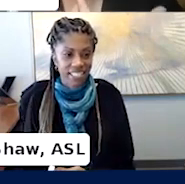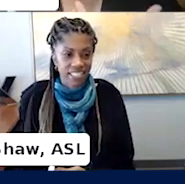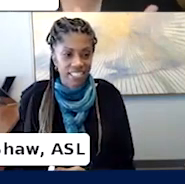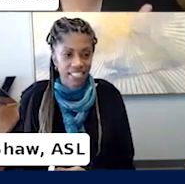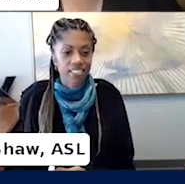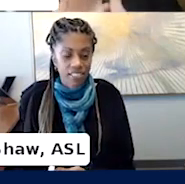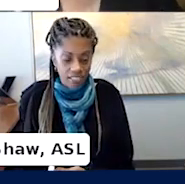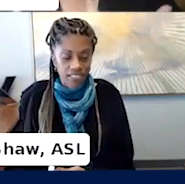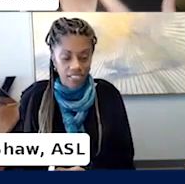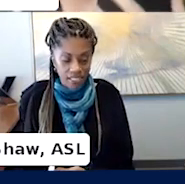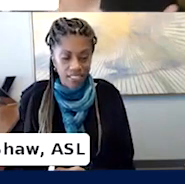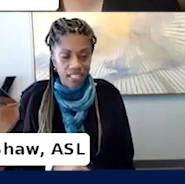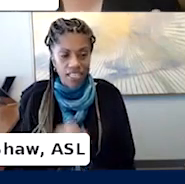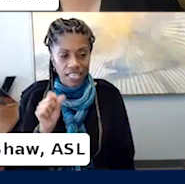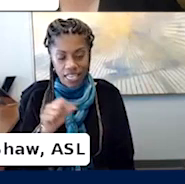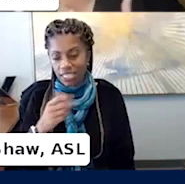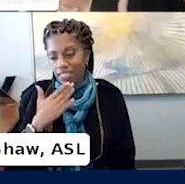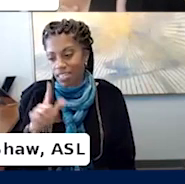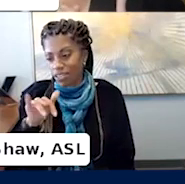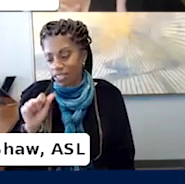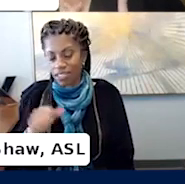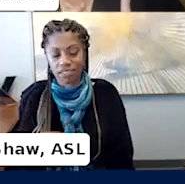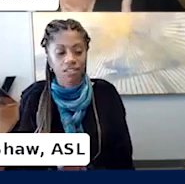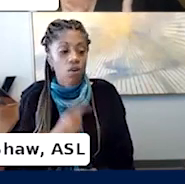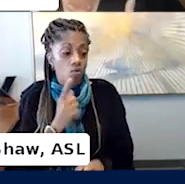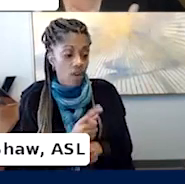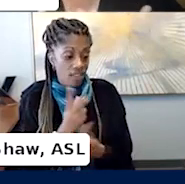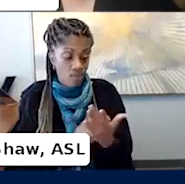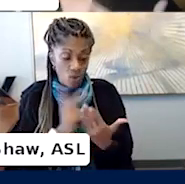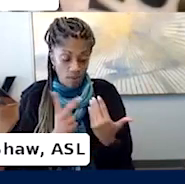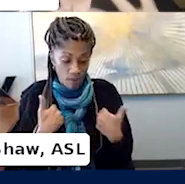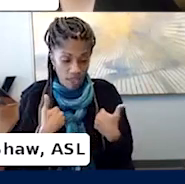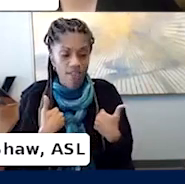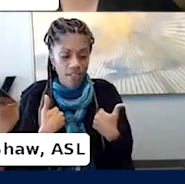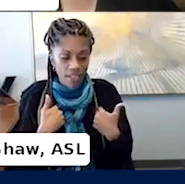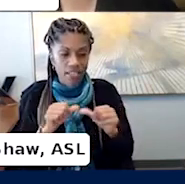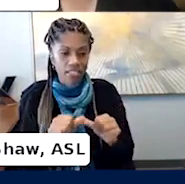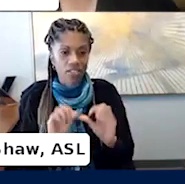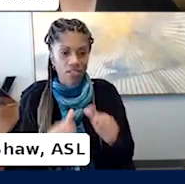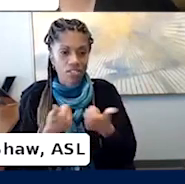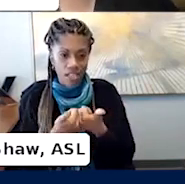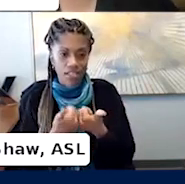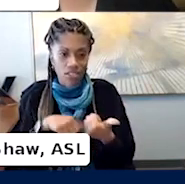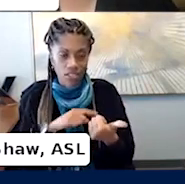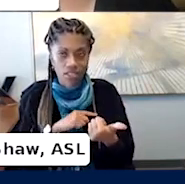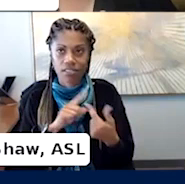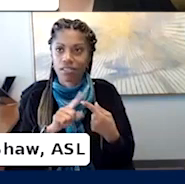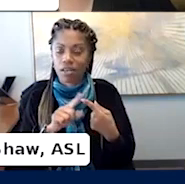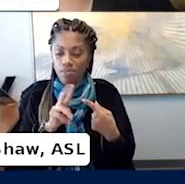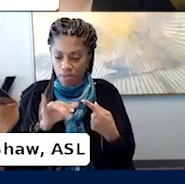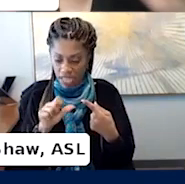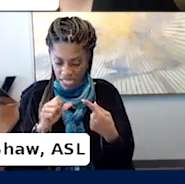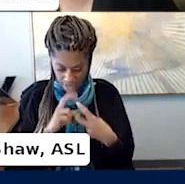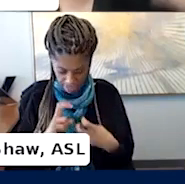has challenged us, right? To keep asking questions, challenged our own personal biases, challenged our own practices